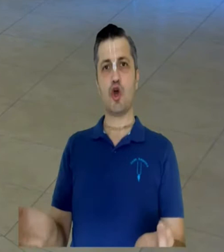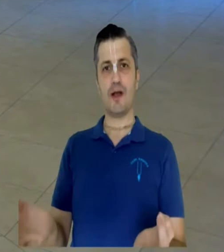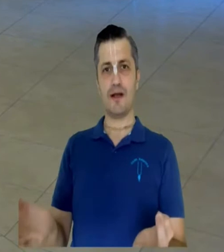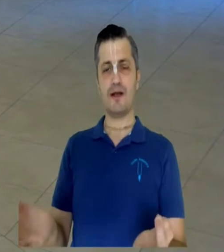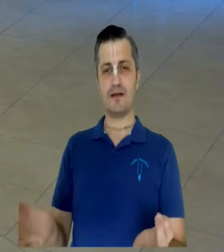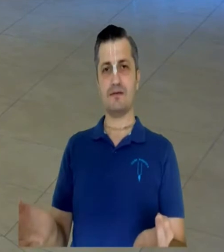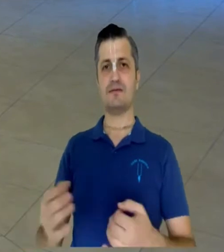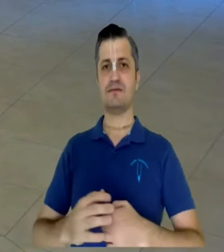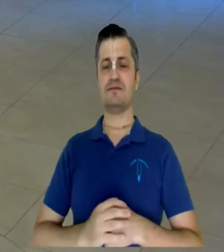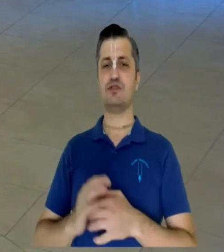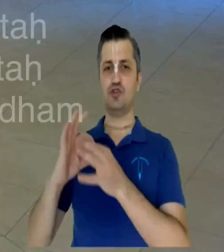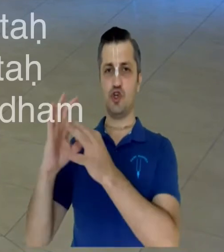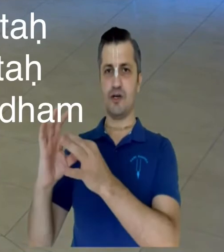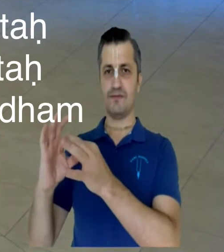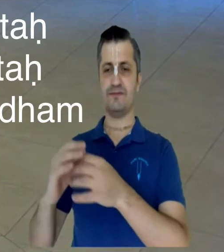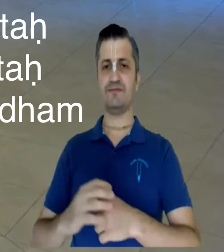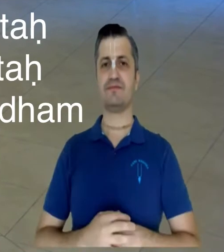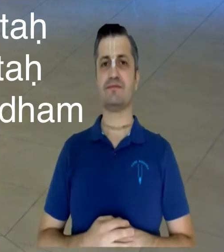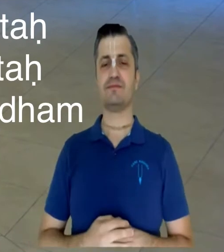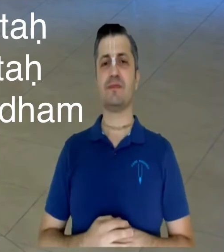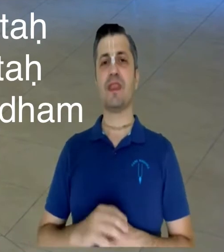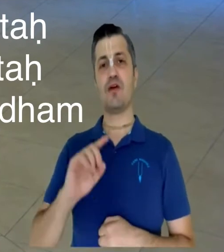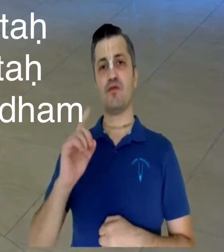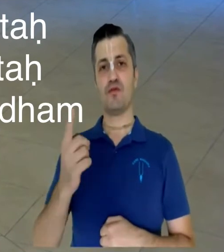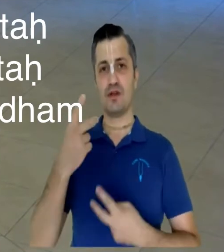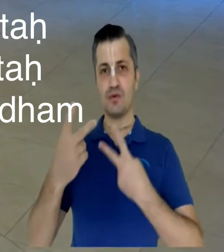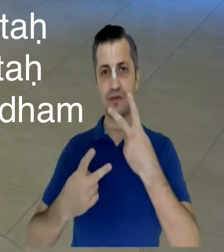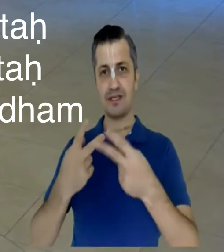So I'm going to first of all recite the Sanskrit.